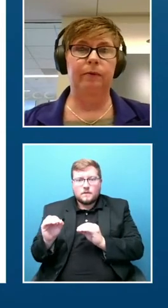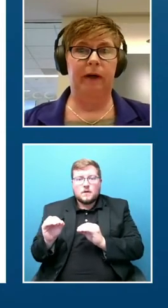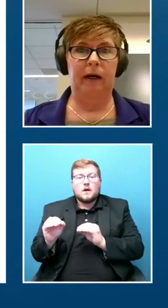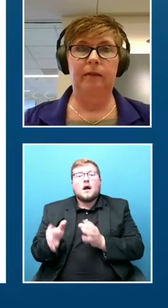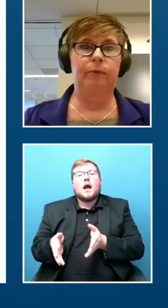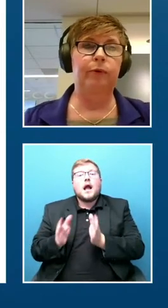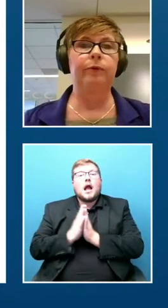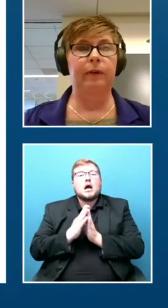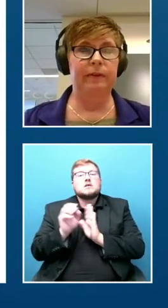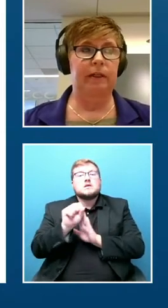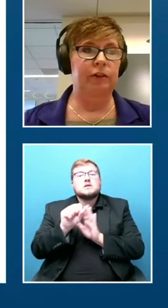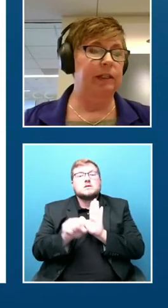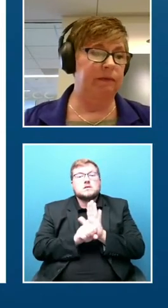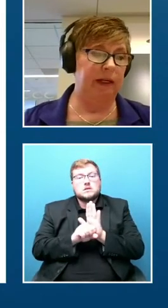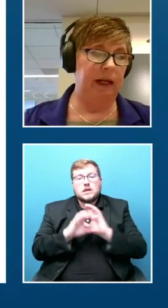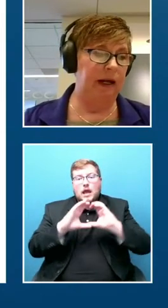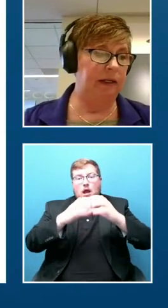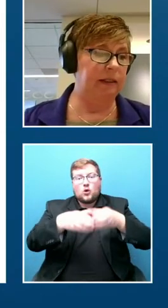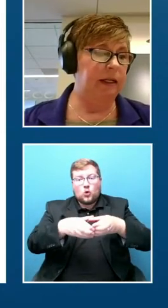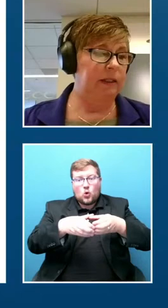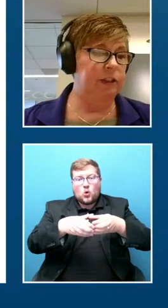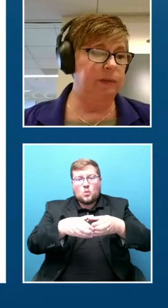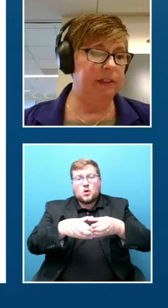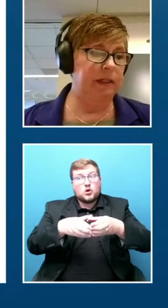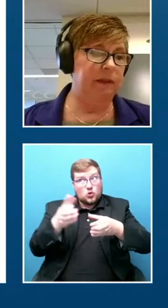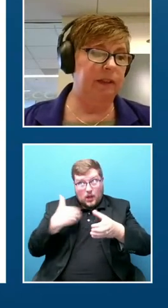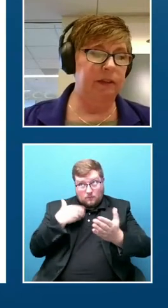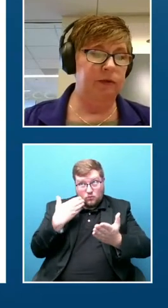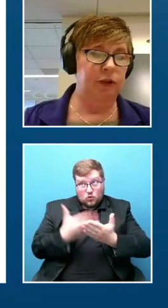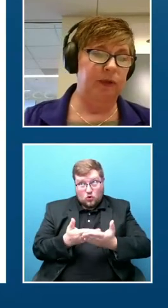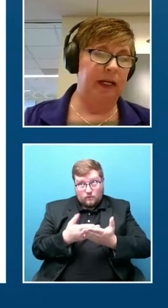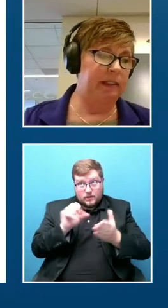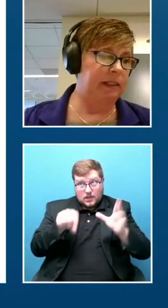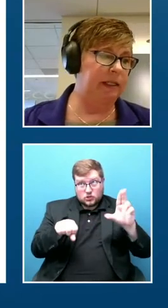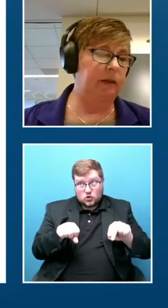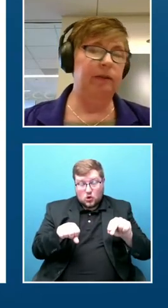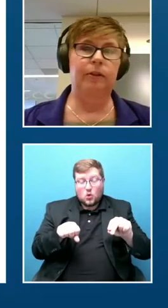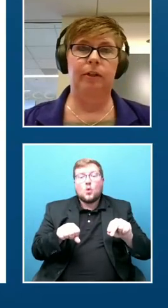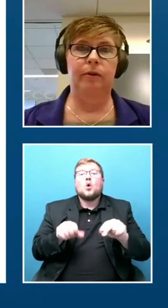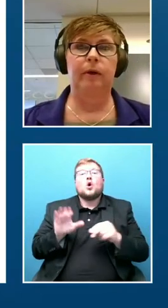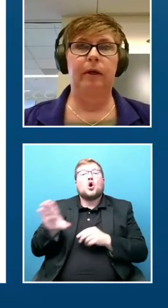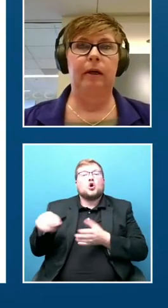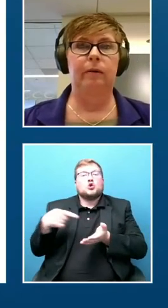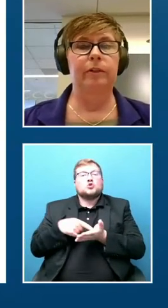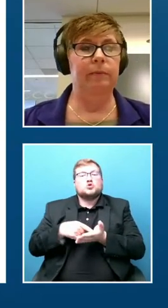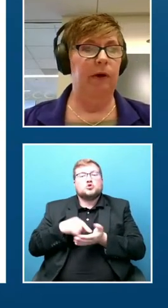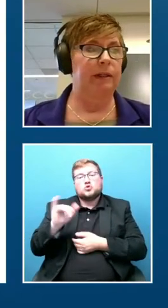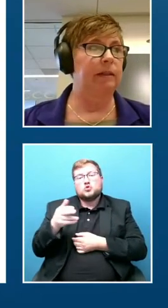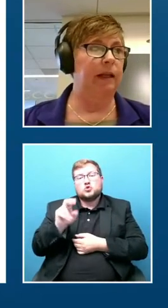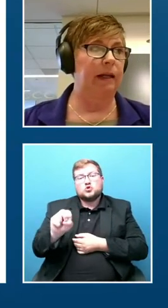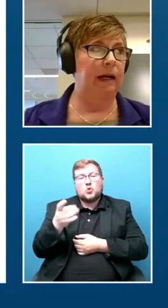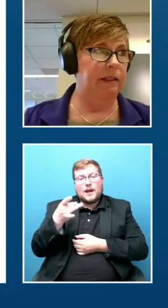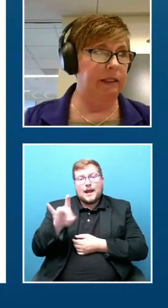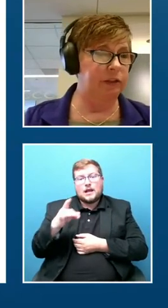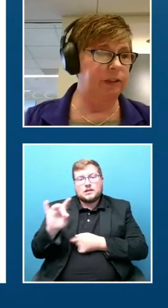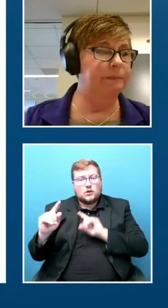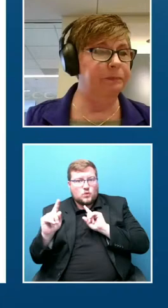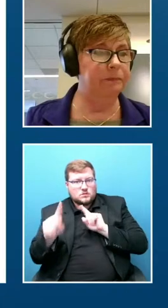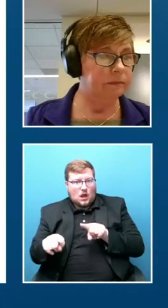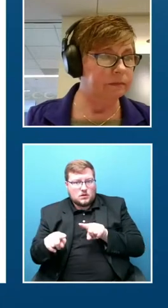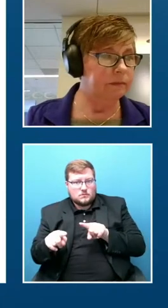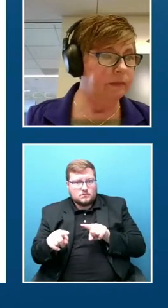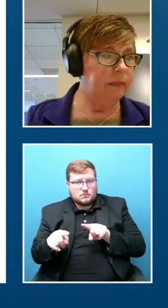to provide proof of such if they had it. She was given until June 18th to respond to that